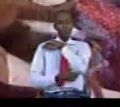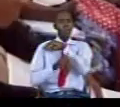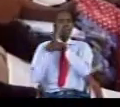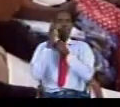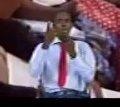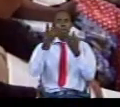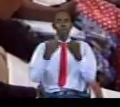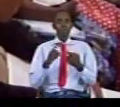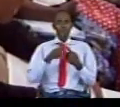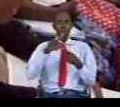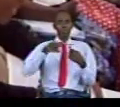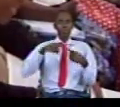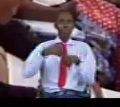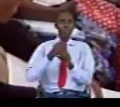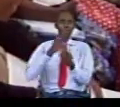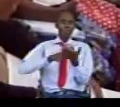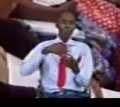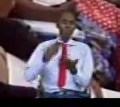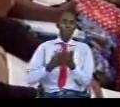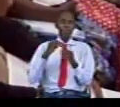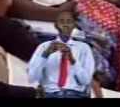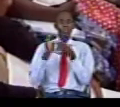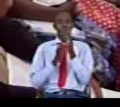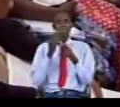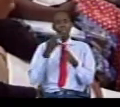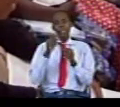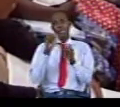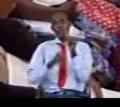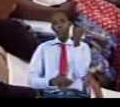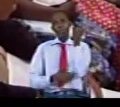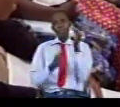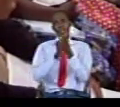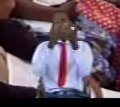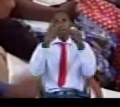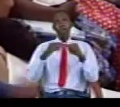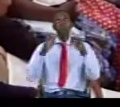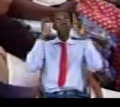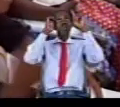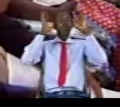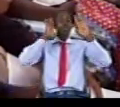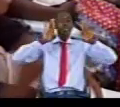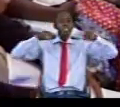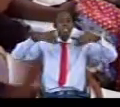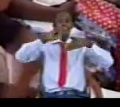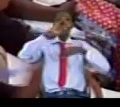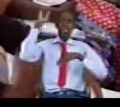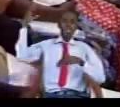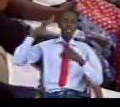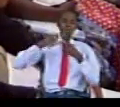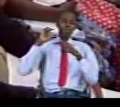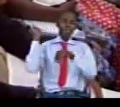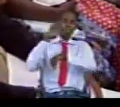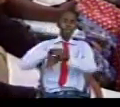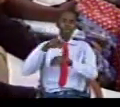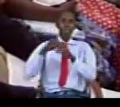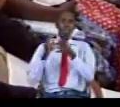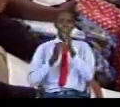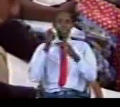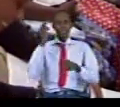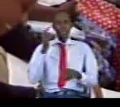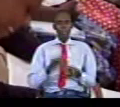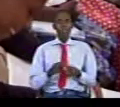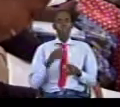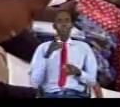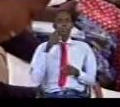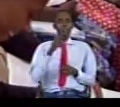fall. Amen. Every temptation that comes, he'll give you the grace you will overcome. Amen. Who are kept by